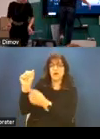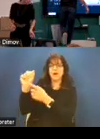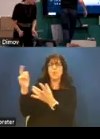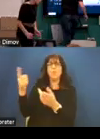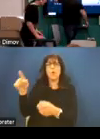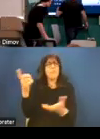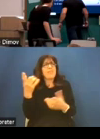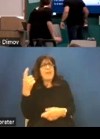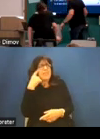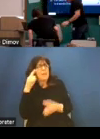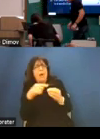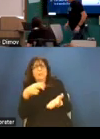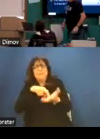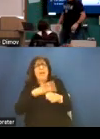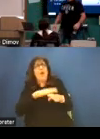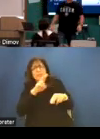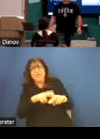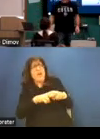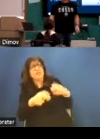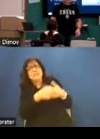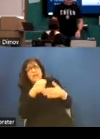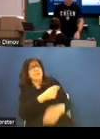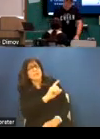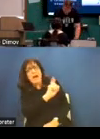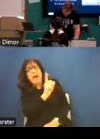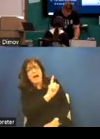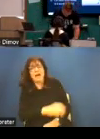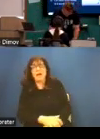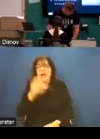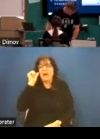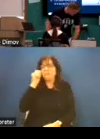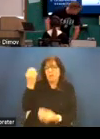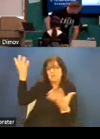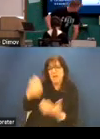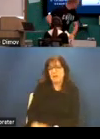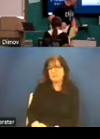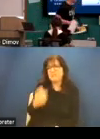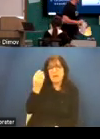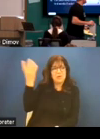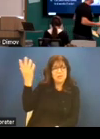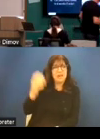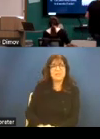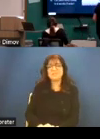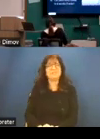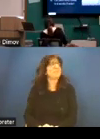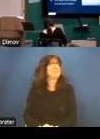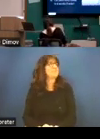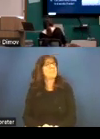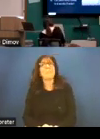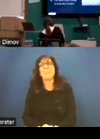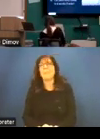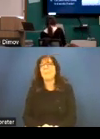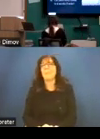How do I check the chat? Anybody who's ever decorated a classroom. How do you check the chat? So I don't like have everyone stuff. Oh,